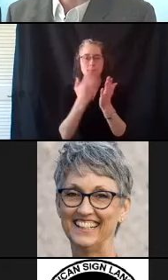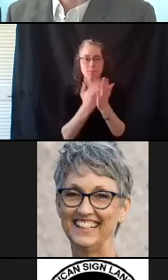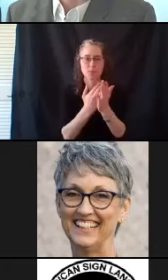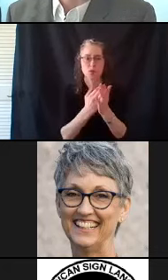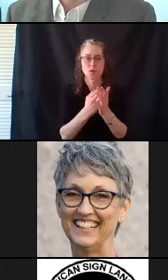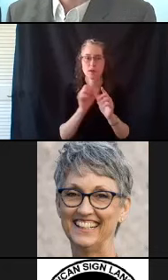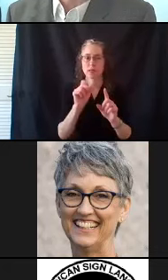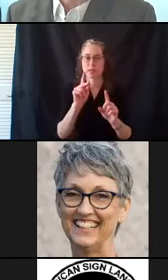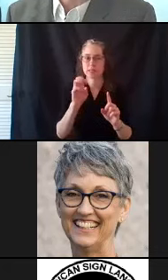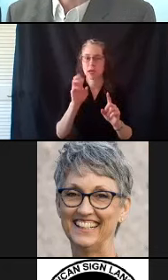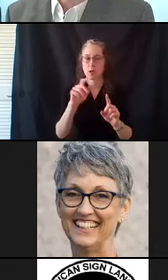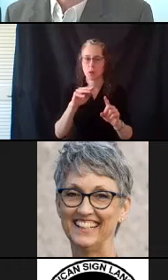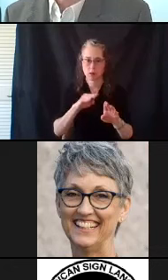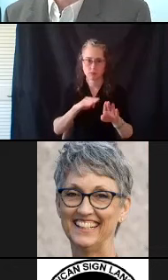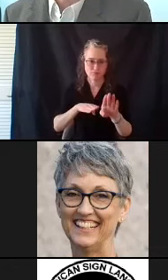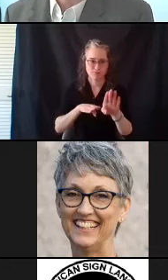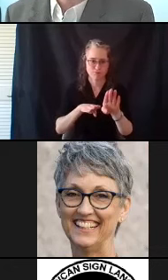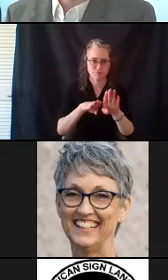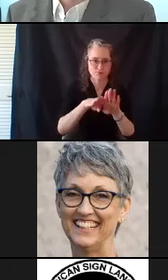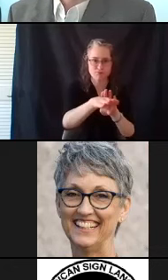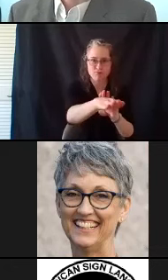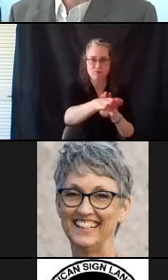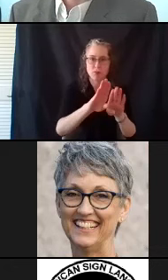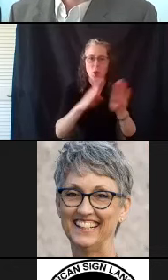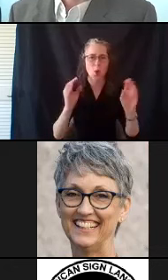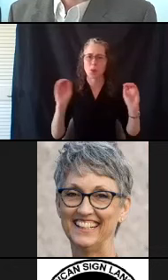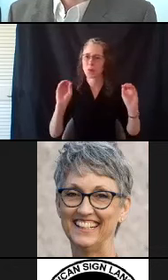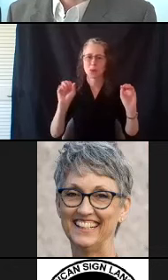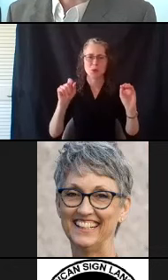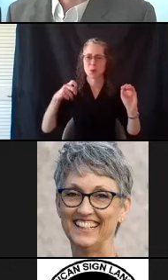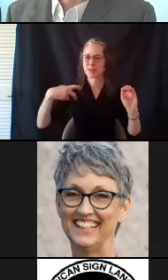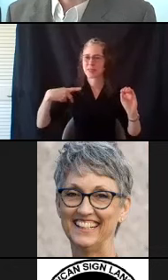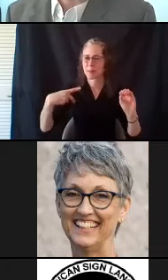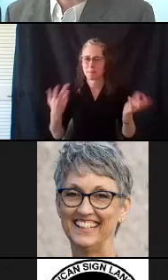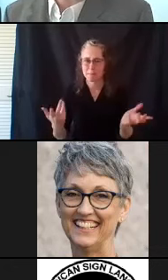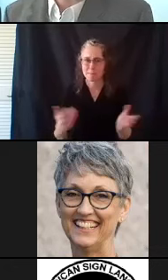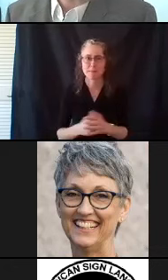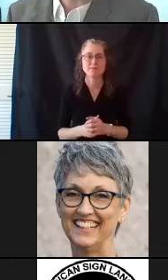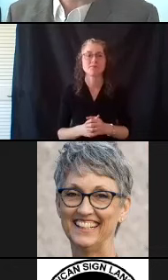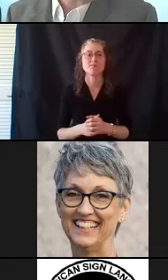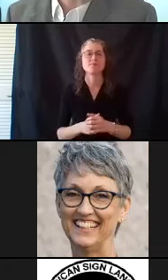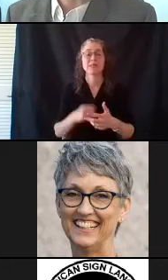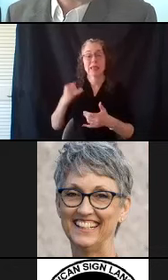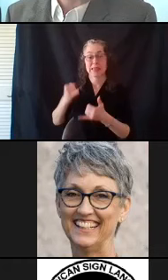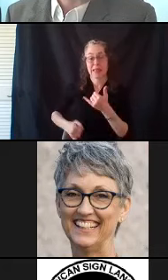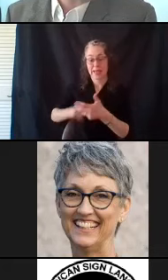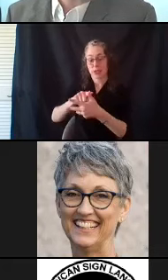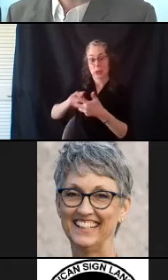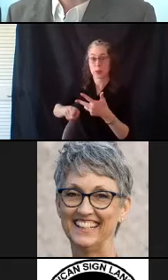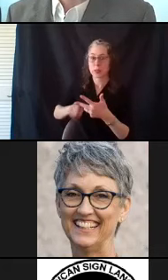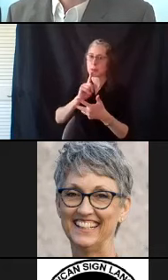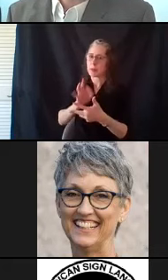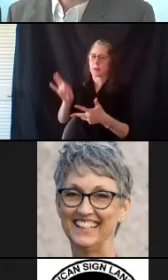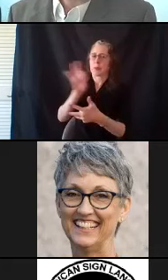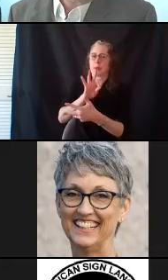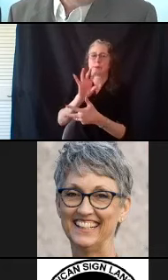sidewalk going directly into a front door without steps. The last 3 here are very important. Myth number